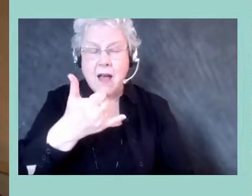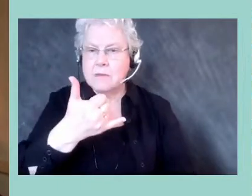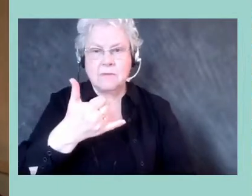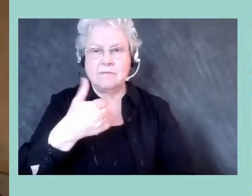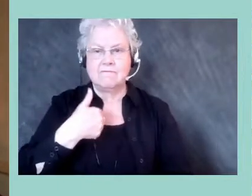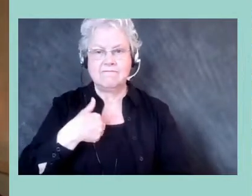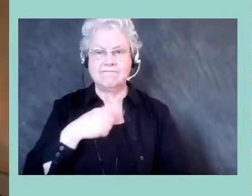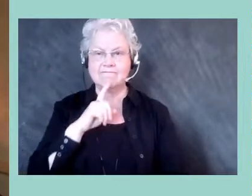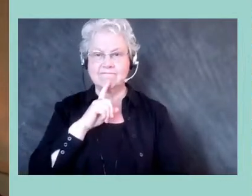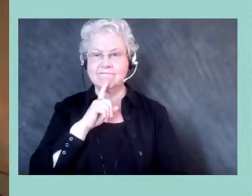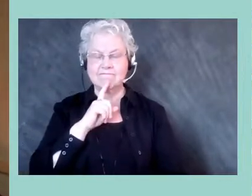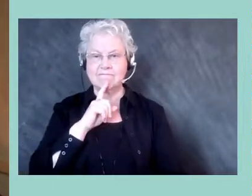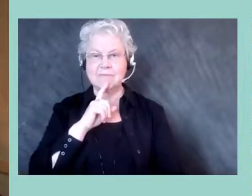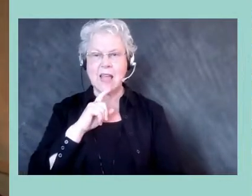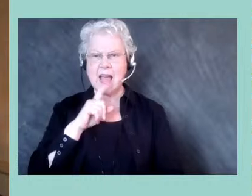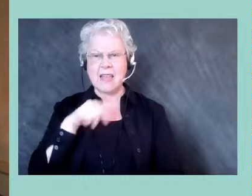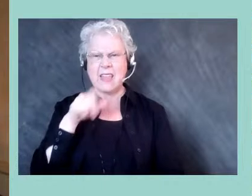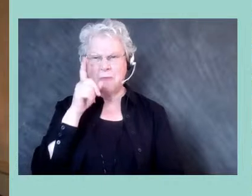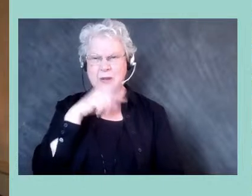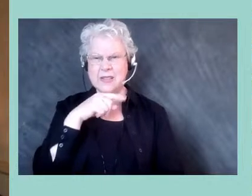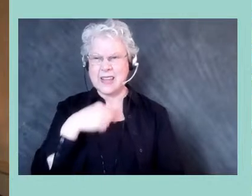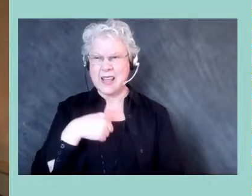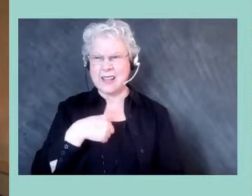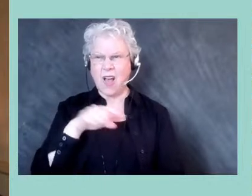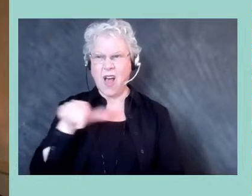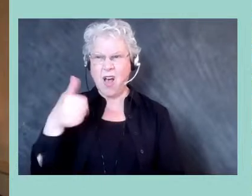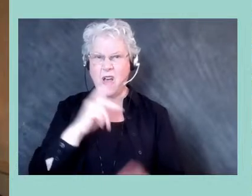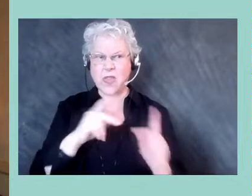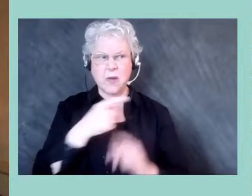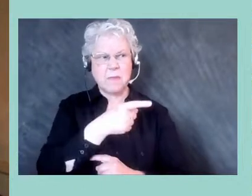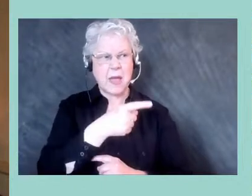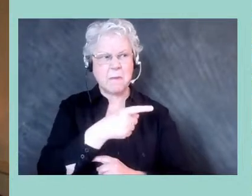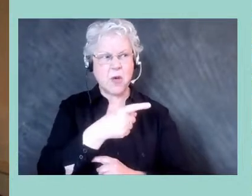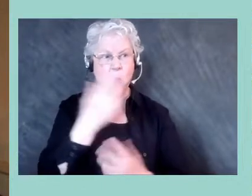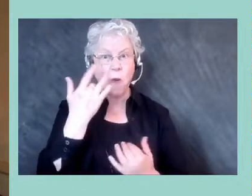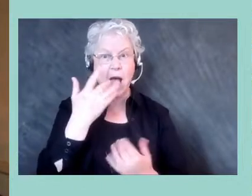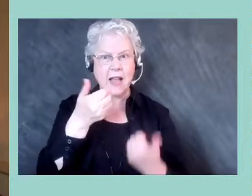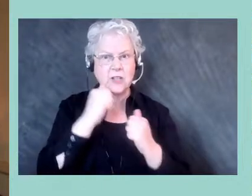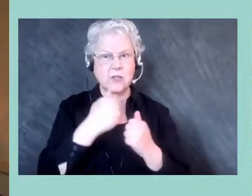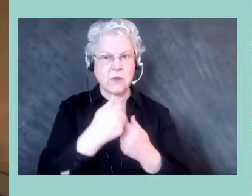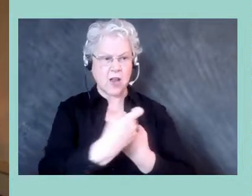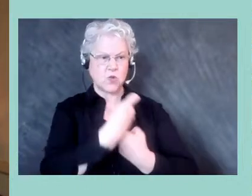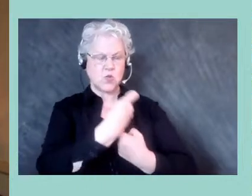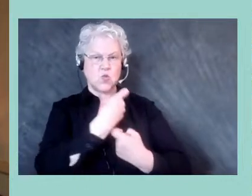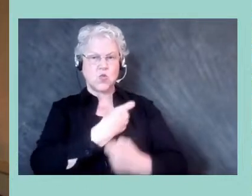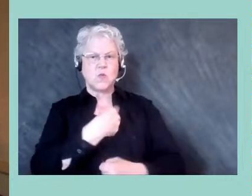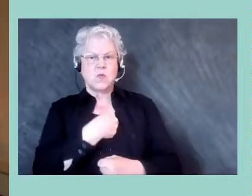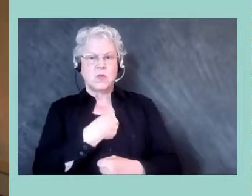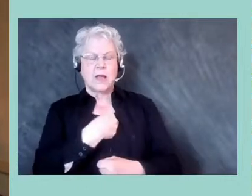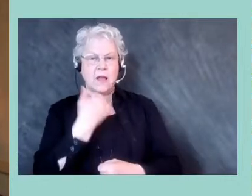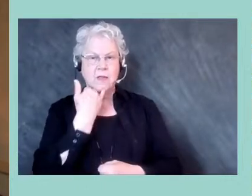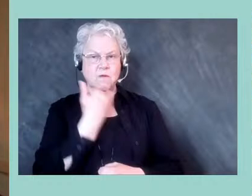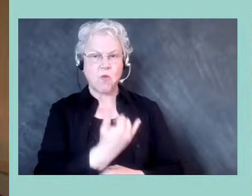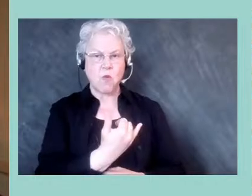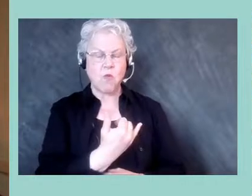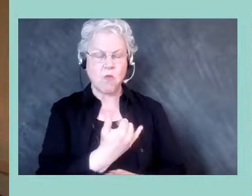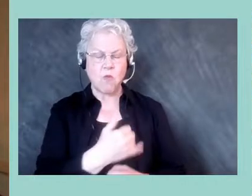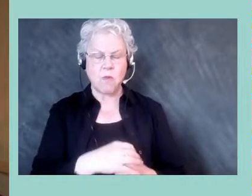they called, they would pretend to be other people that I knew, just to get me on the